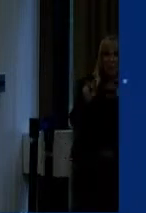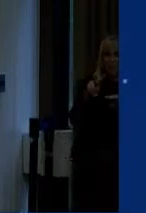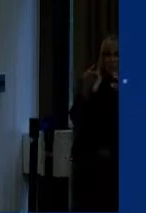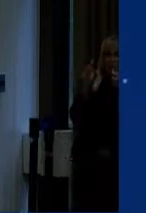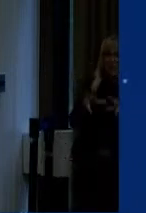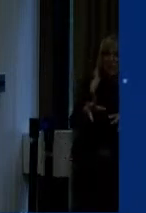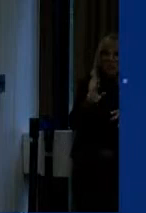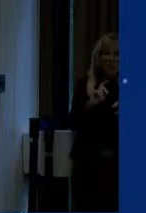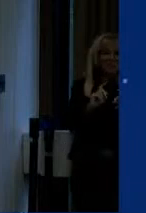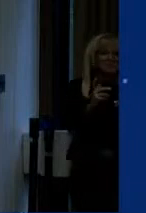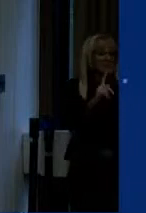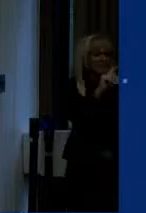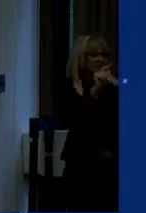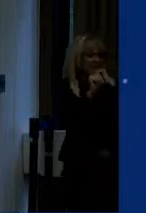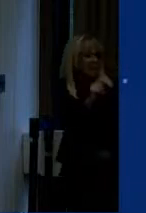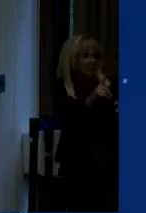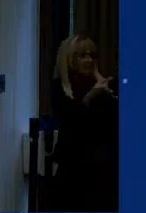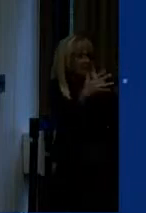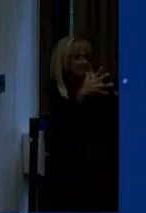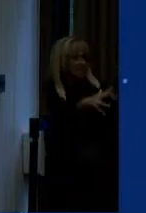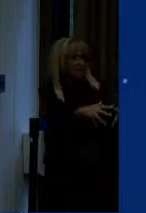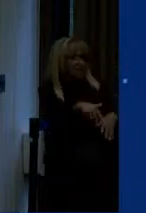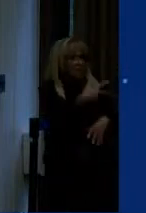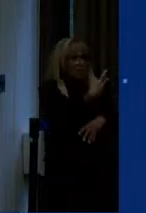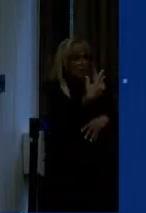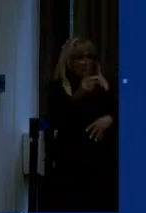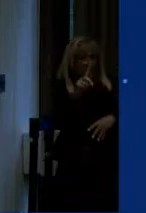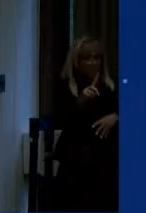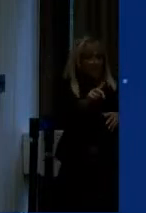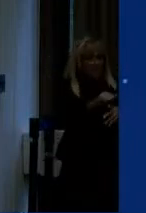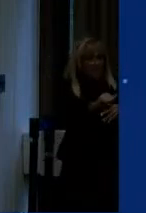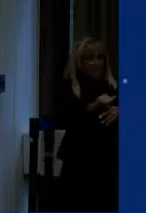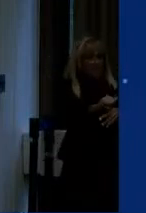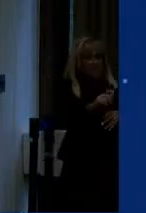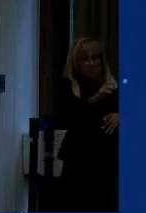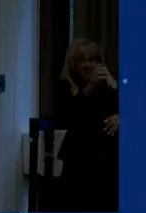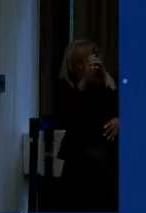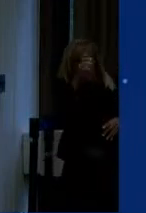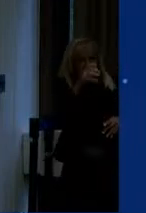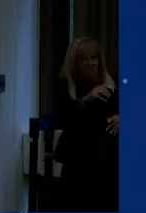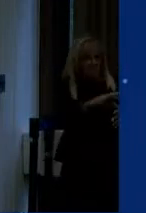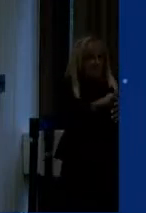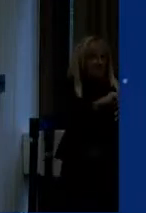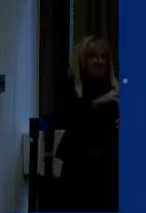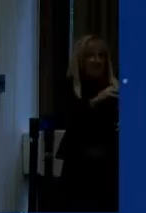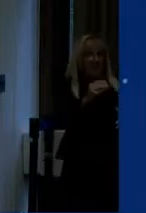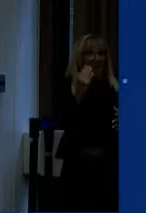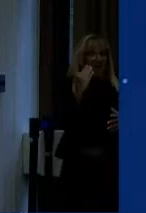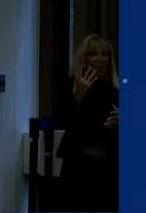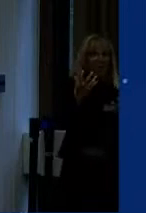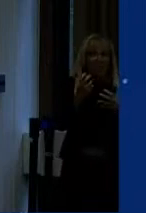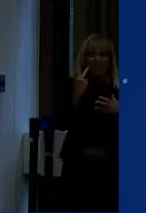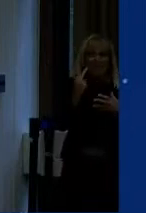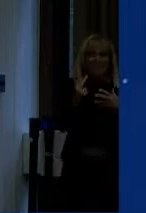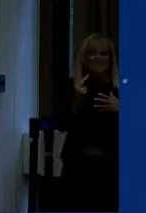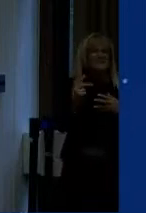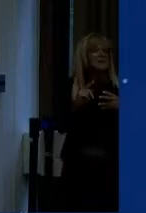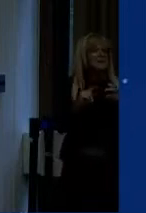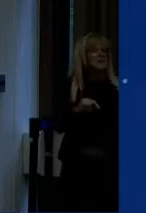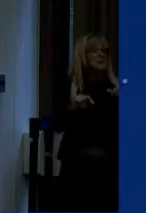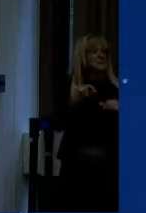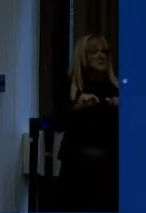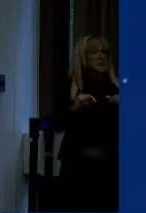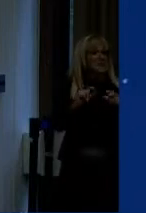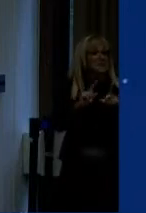template, that's three-dimensional, that has practices, concepts, content. And I knew I wanted to see science and engineering practices